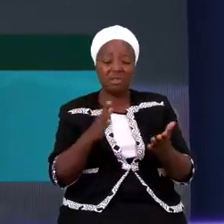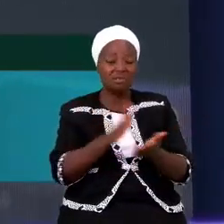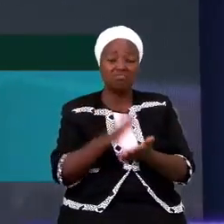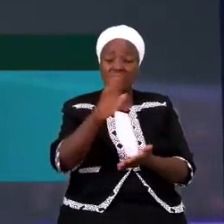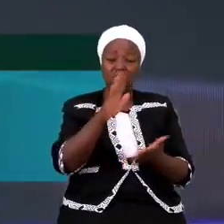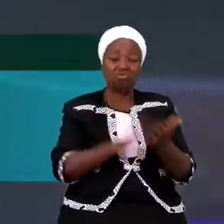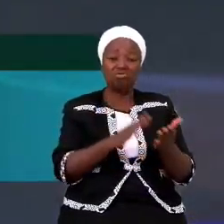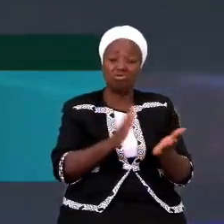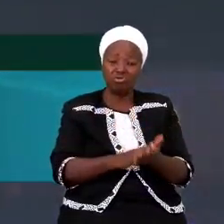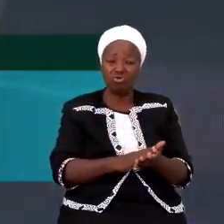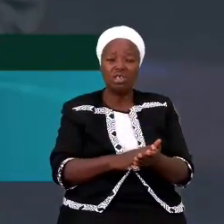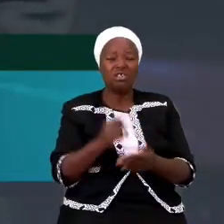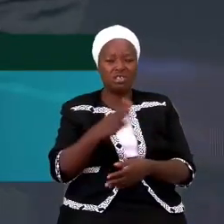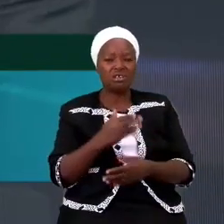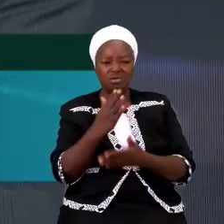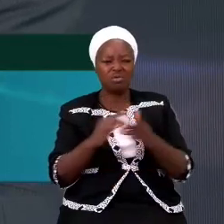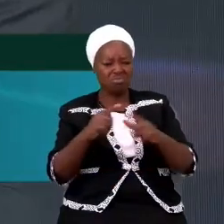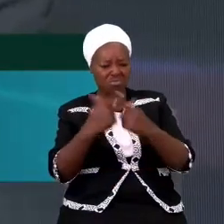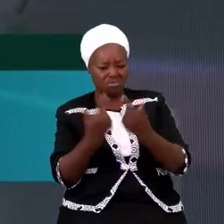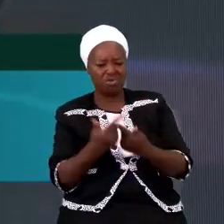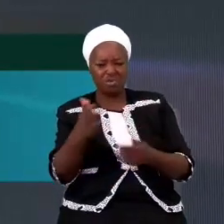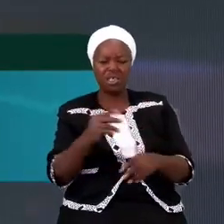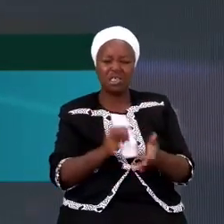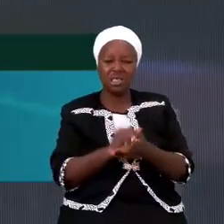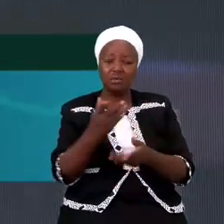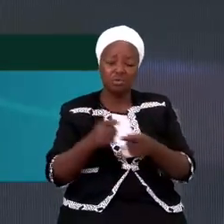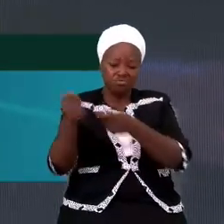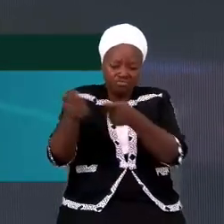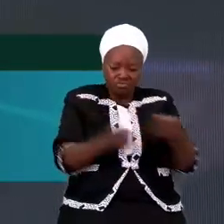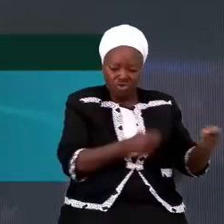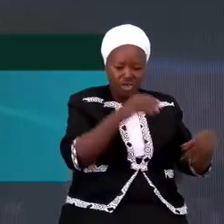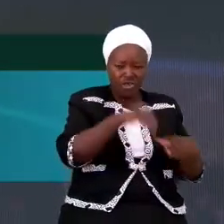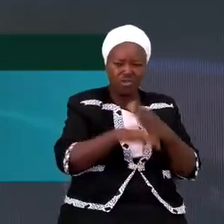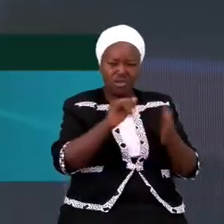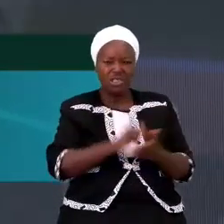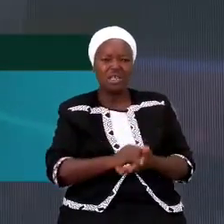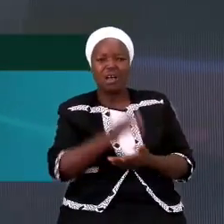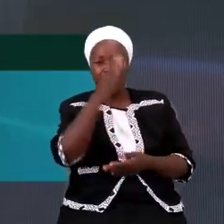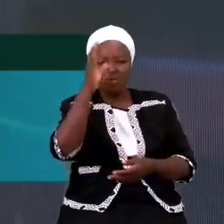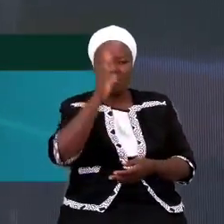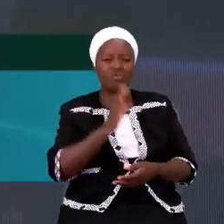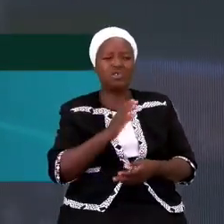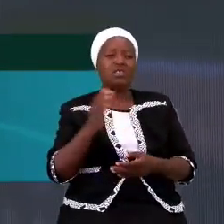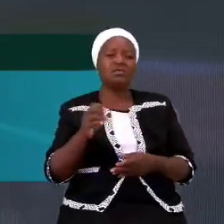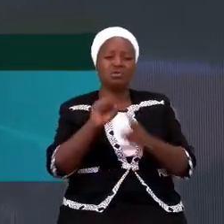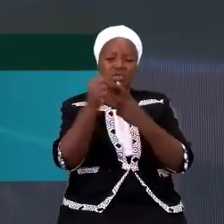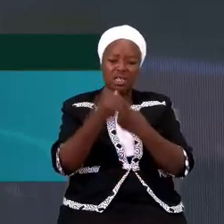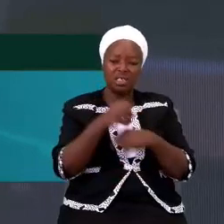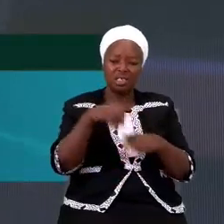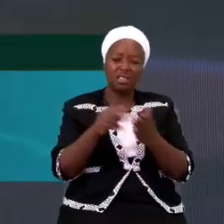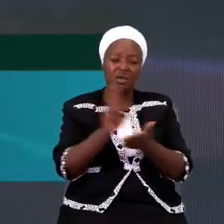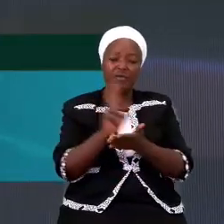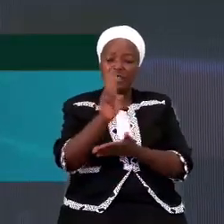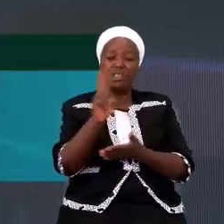occult society. In university, you know, those things are there. You'll see them, the pollutions of the world, the